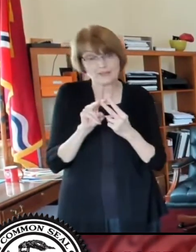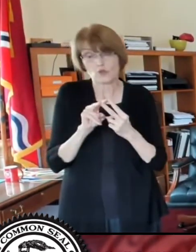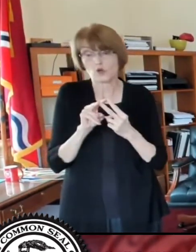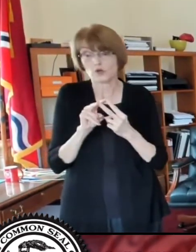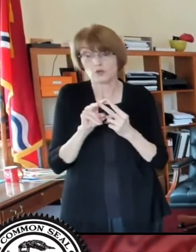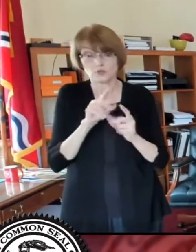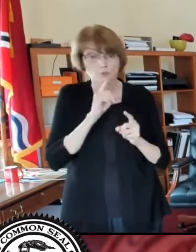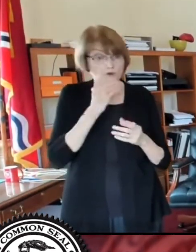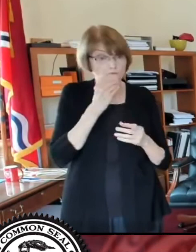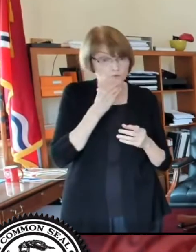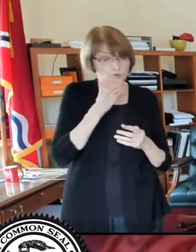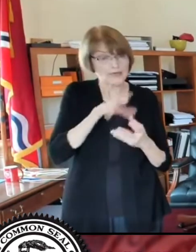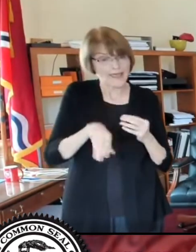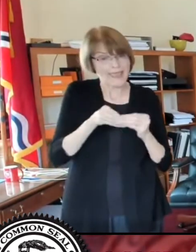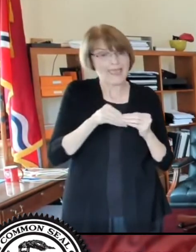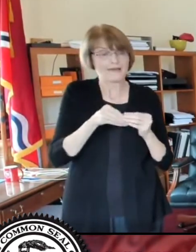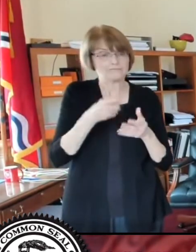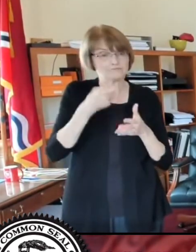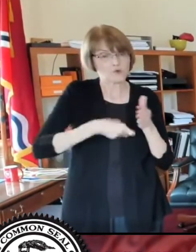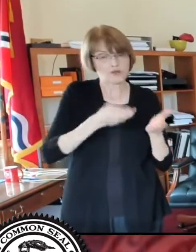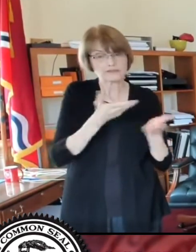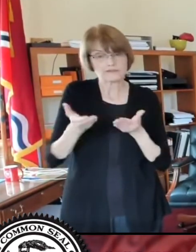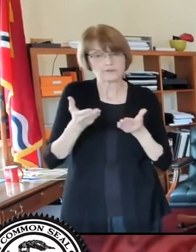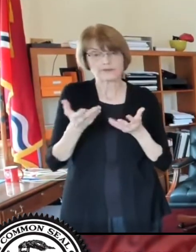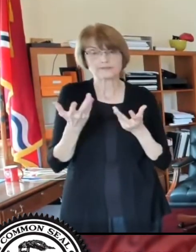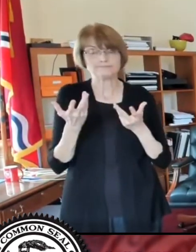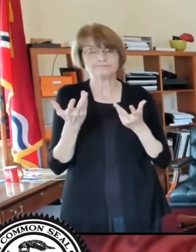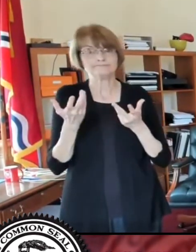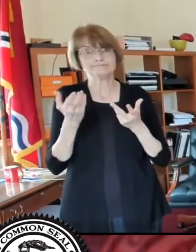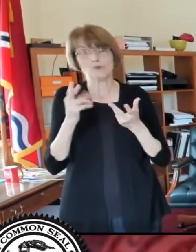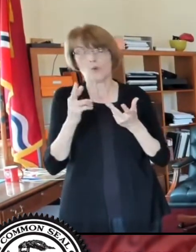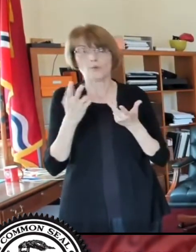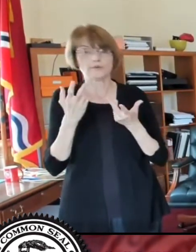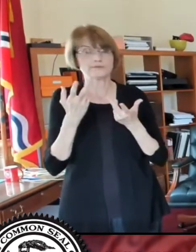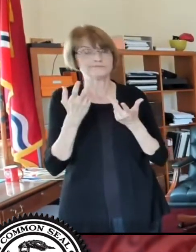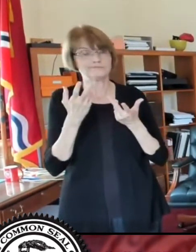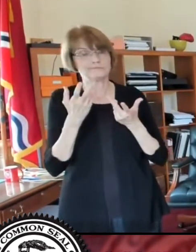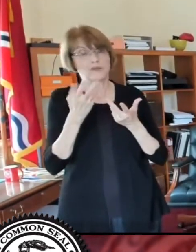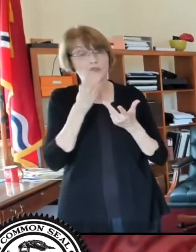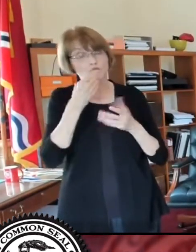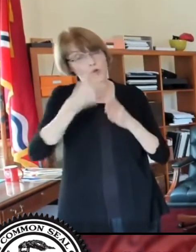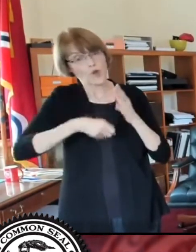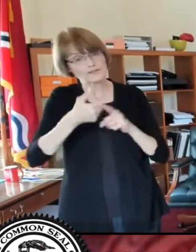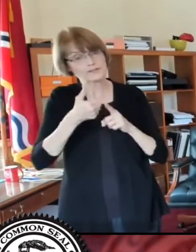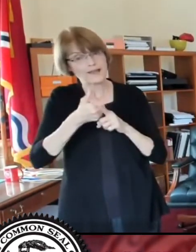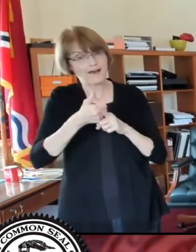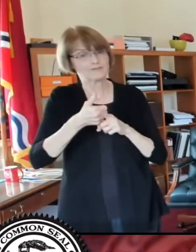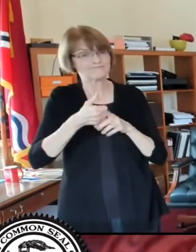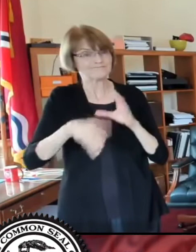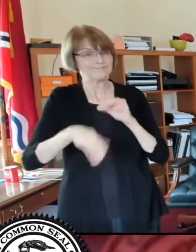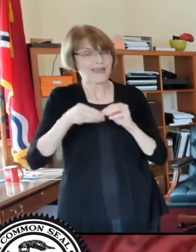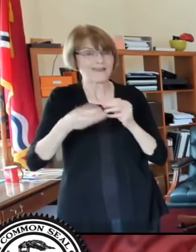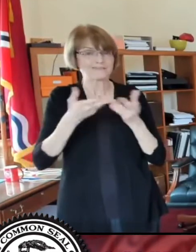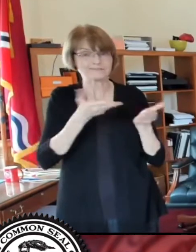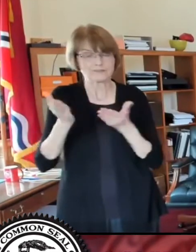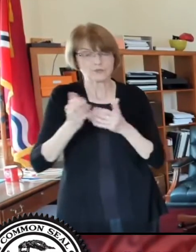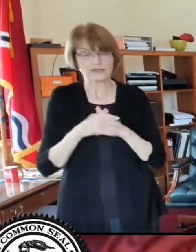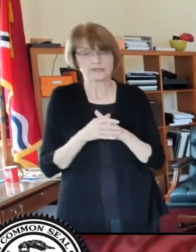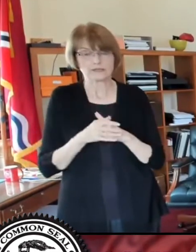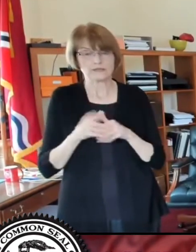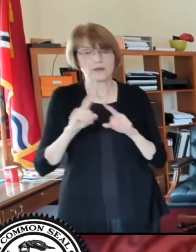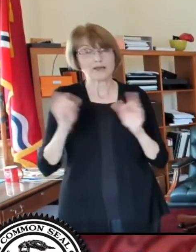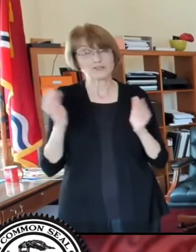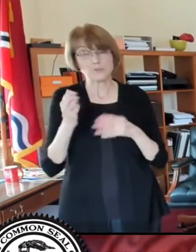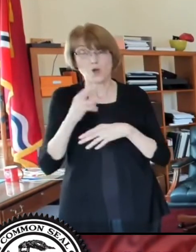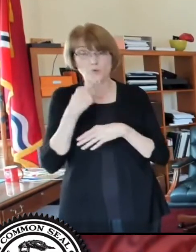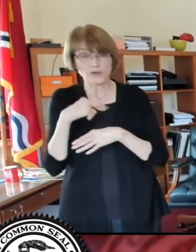to the cost. But it also, you know, may hurt some smaller restaurants